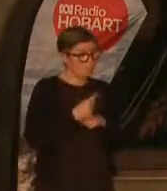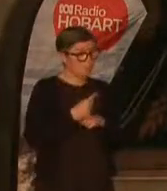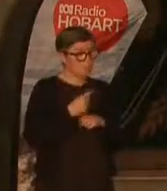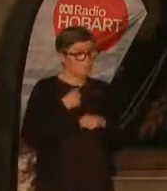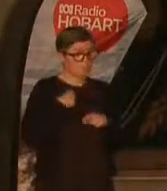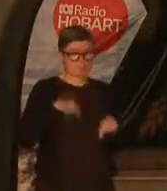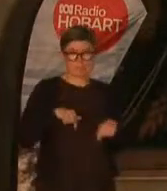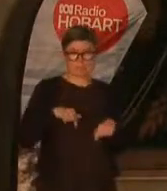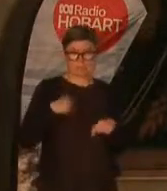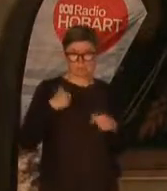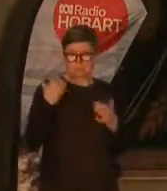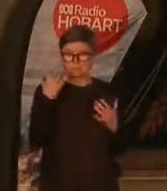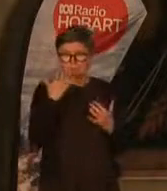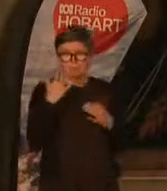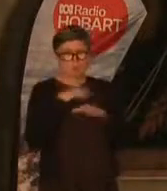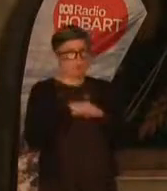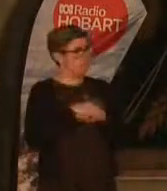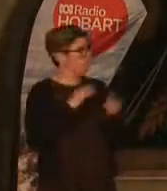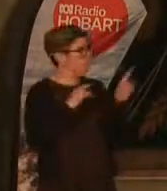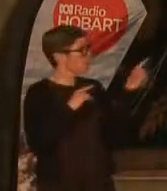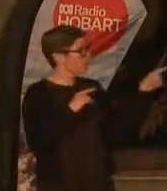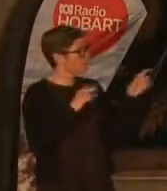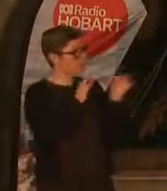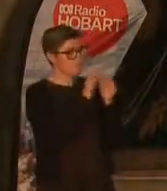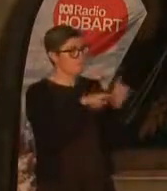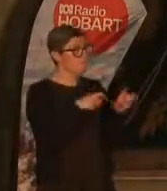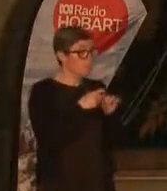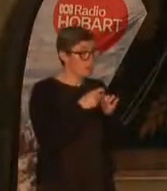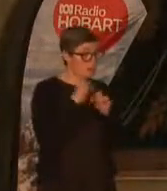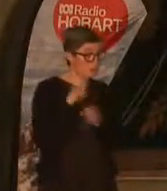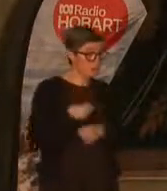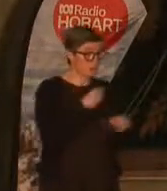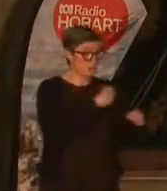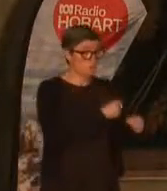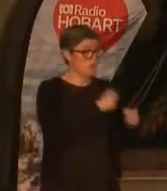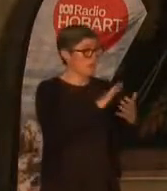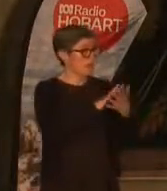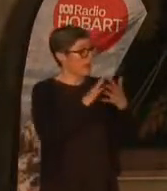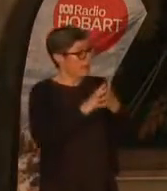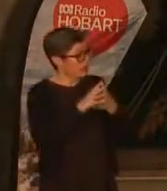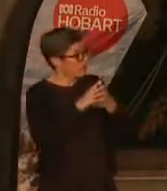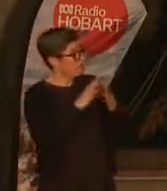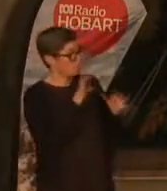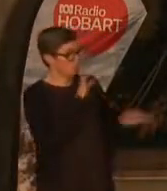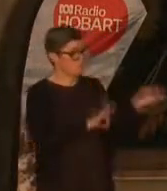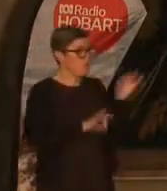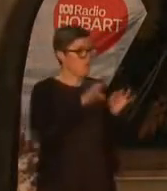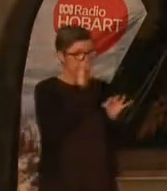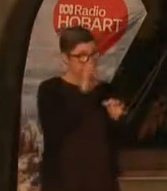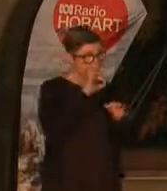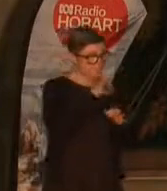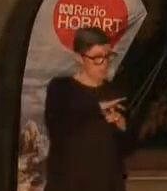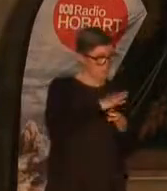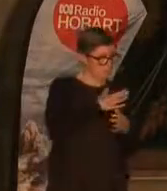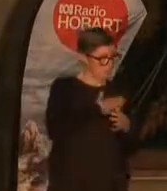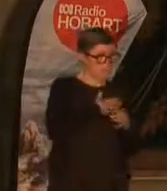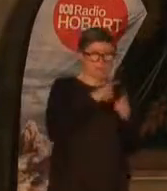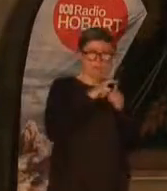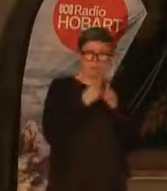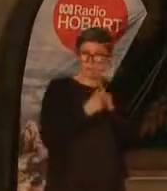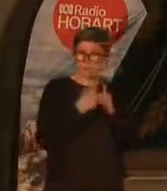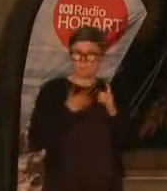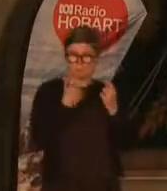about the canoe, the making the bark canoe, and how we were able to use science to benefit our own cultural understandings rather